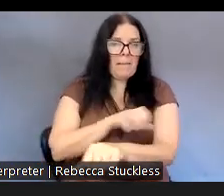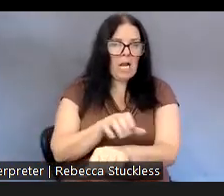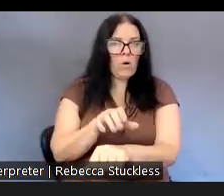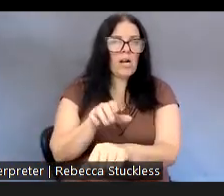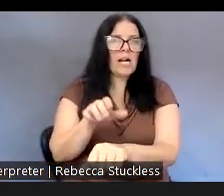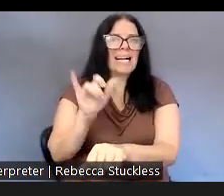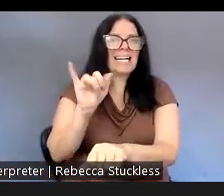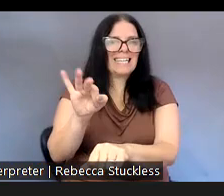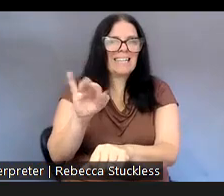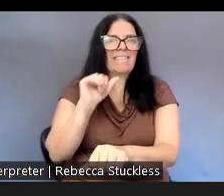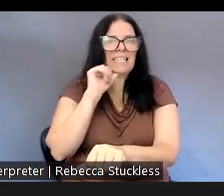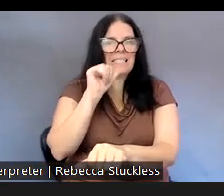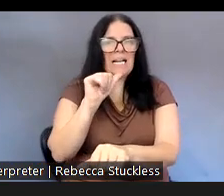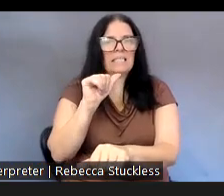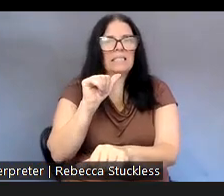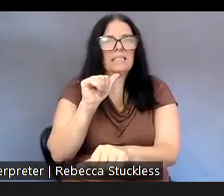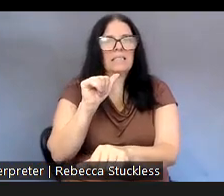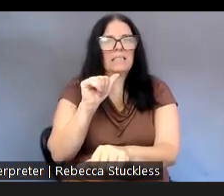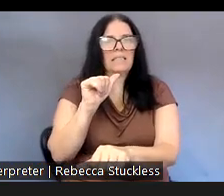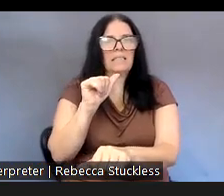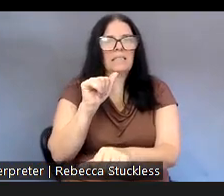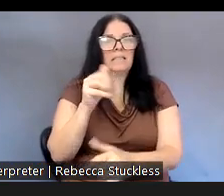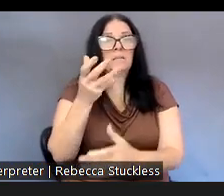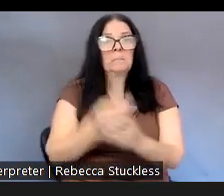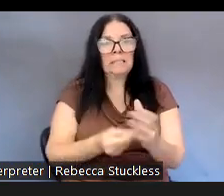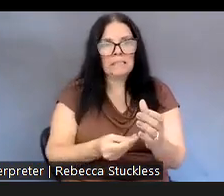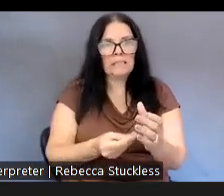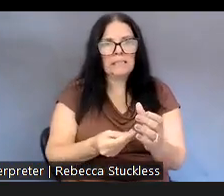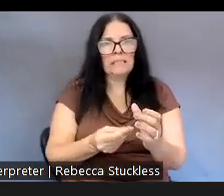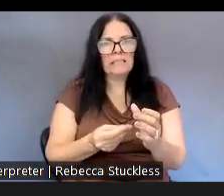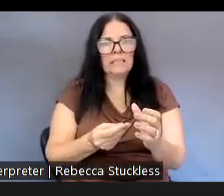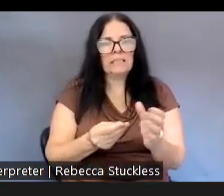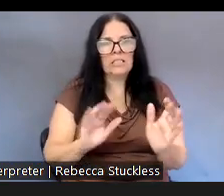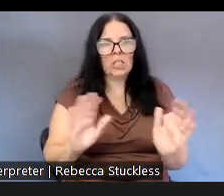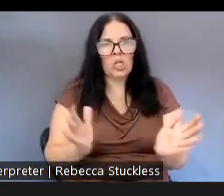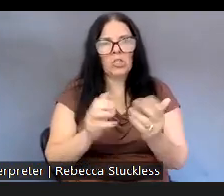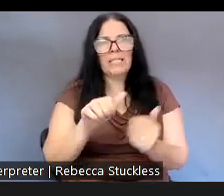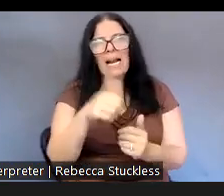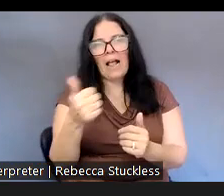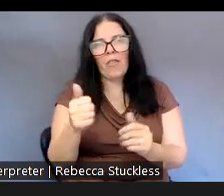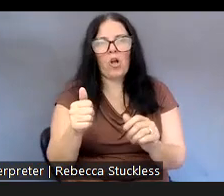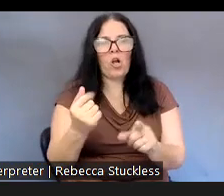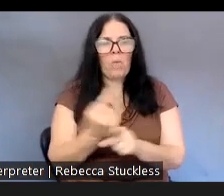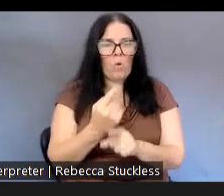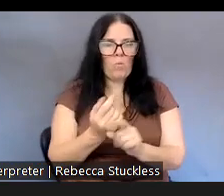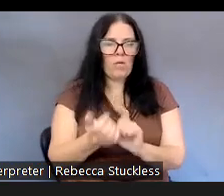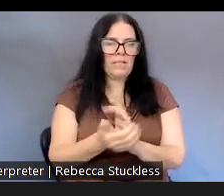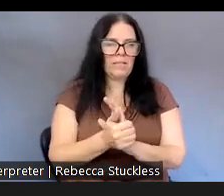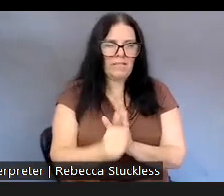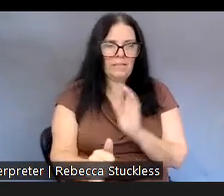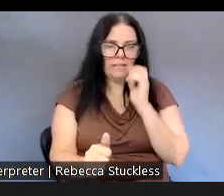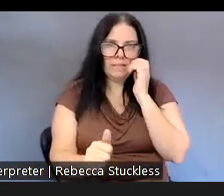cultivating other appropriate skills,